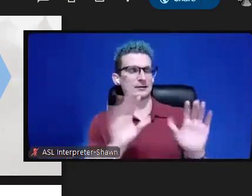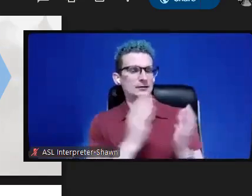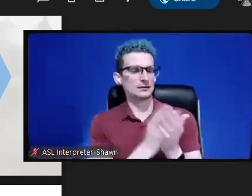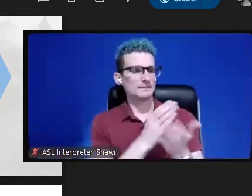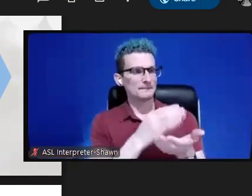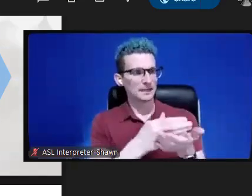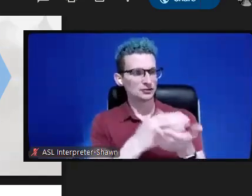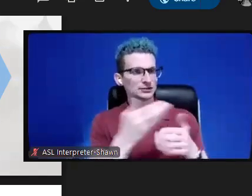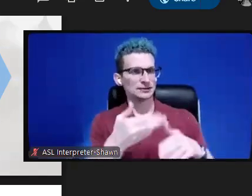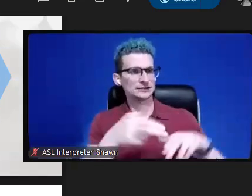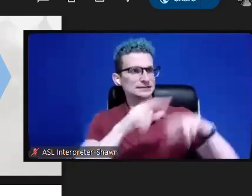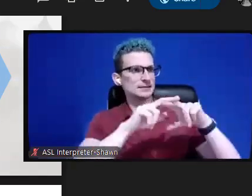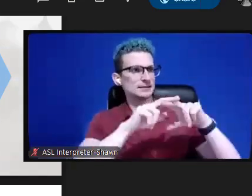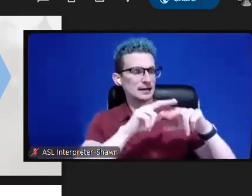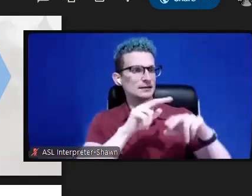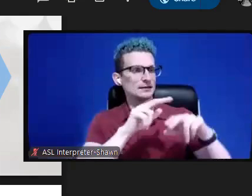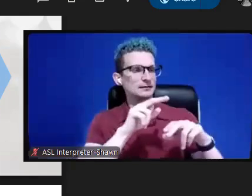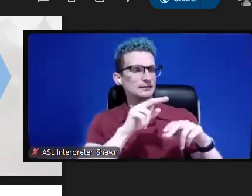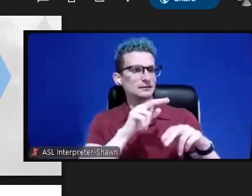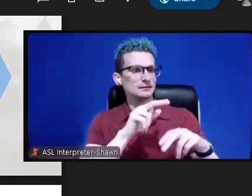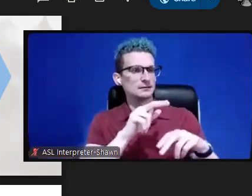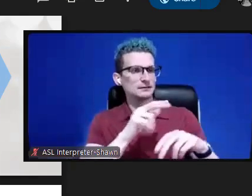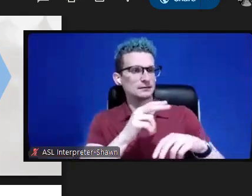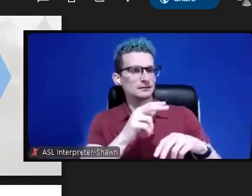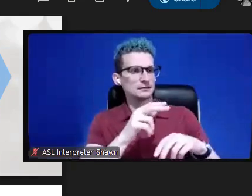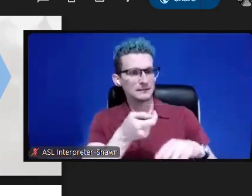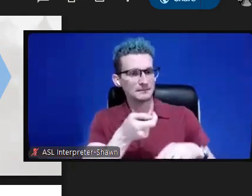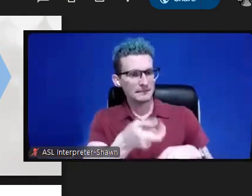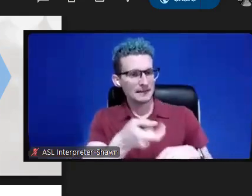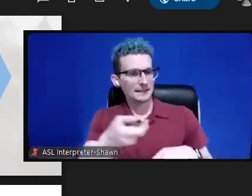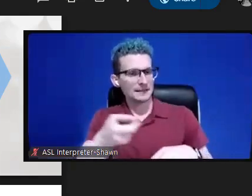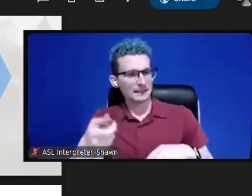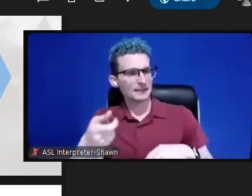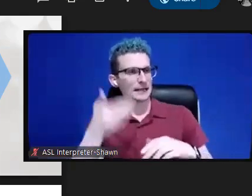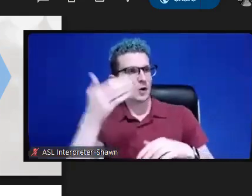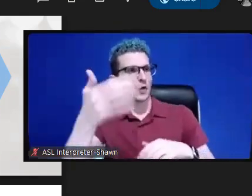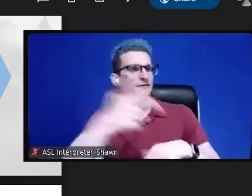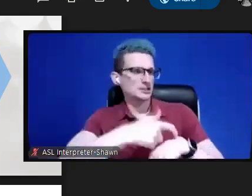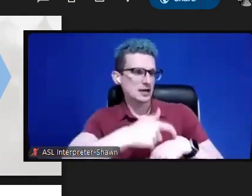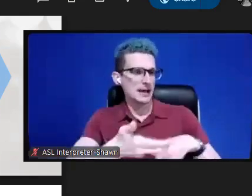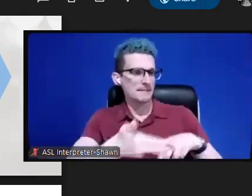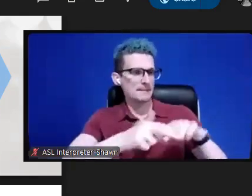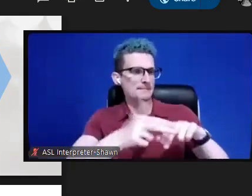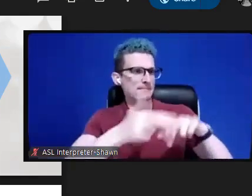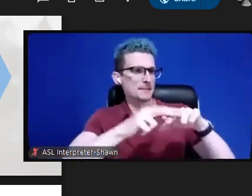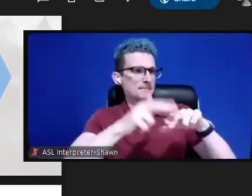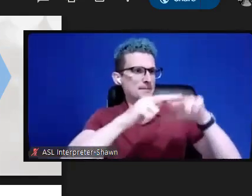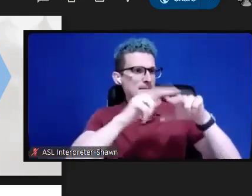expanded progressively over time because there was such a high need for this program.